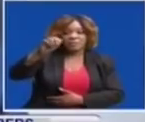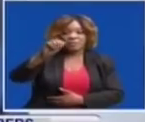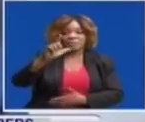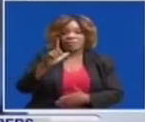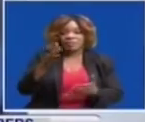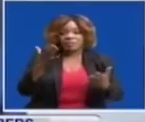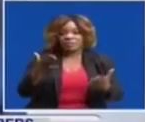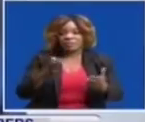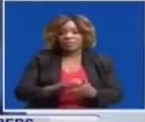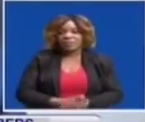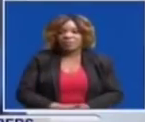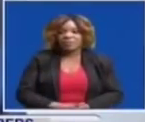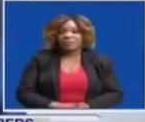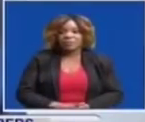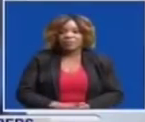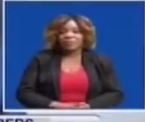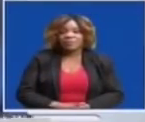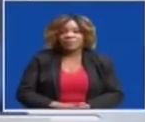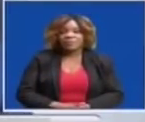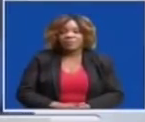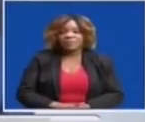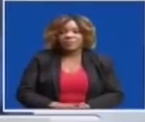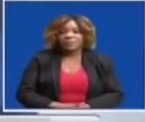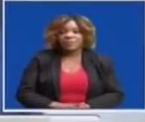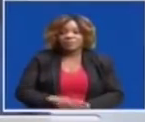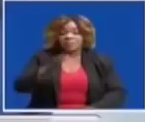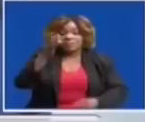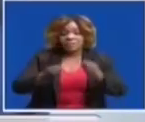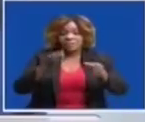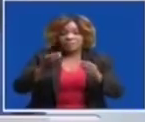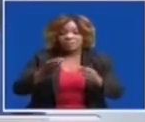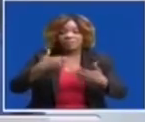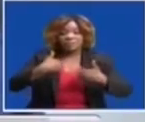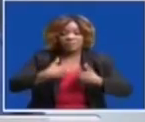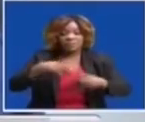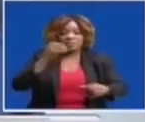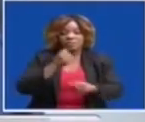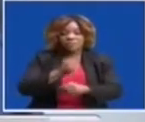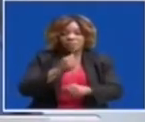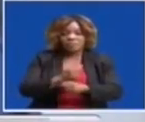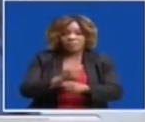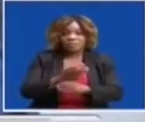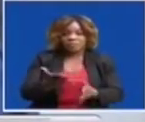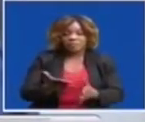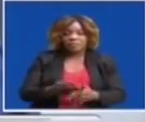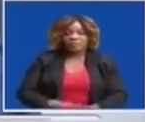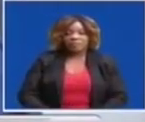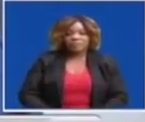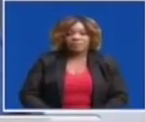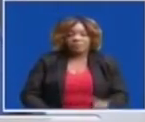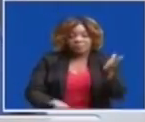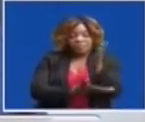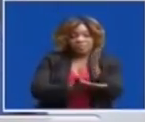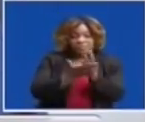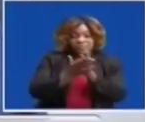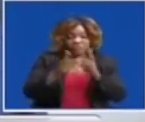illnesses and deaths. And if you are to do that, you surely need the human capital, which is a